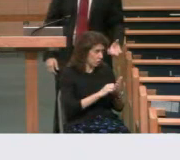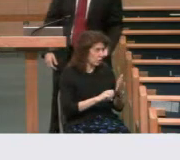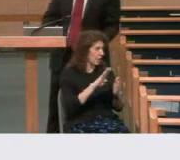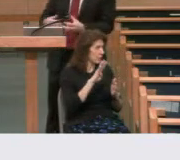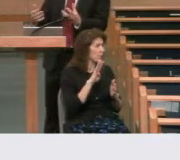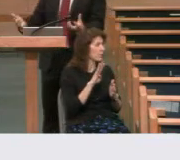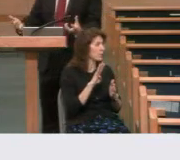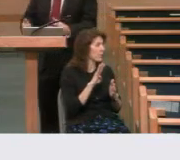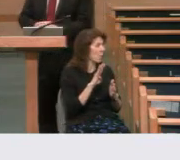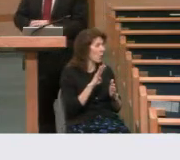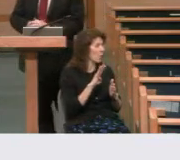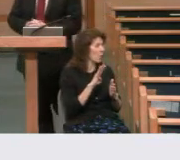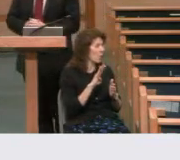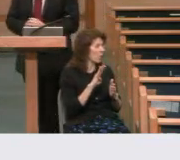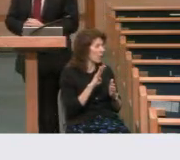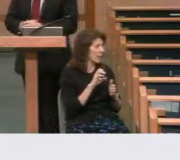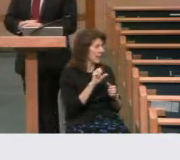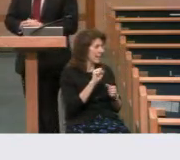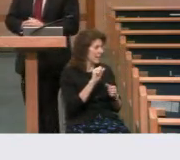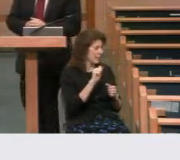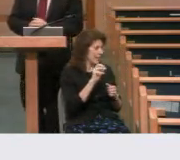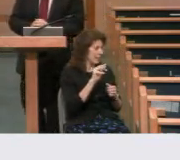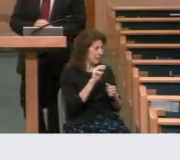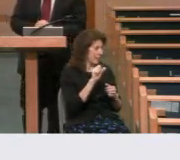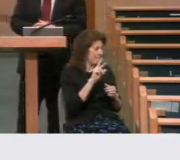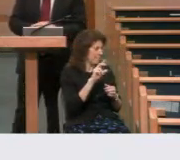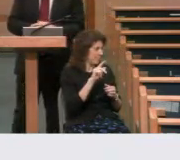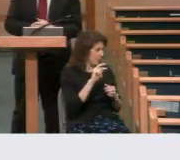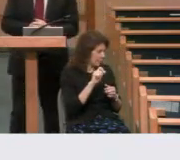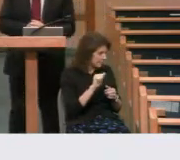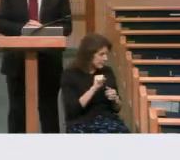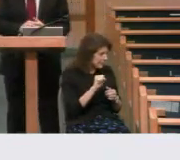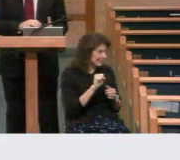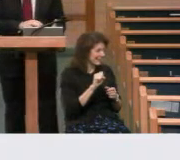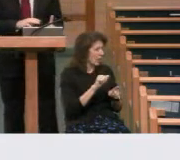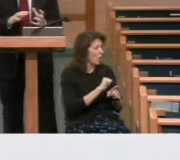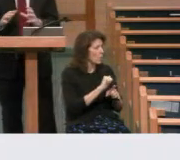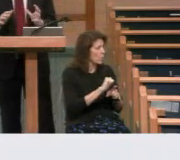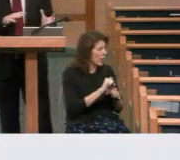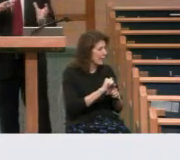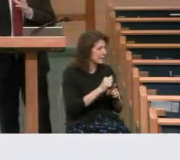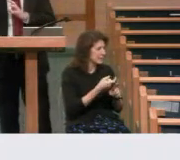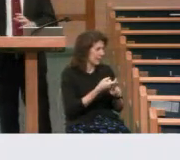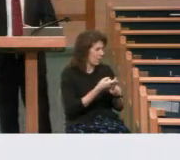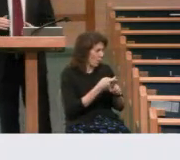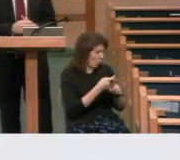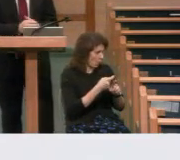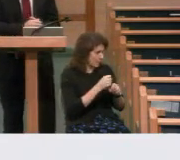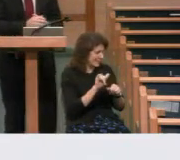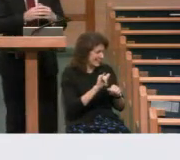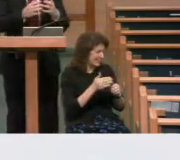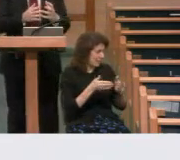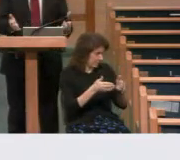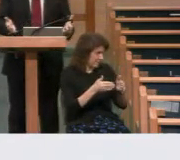the well, they're still kind of practicing some of those things, even in that time. And of course, so that's obviously way in the